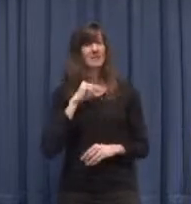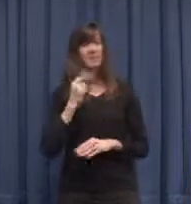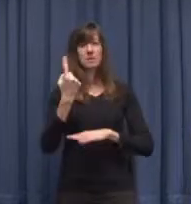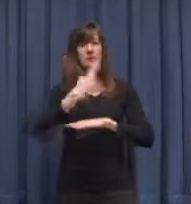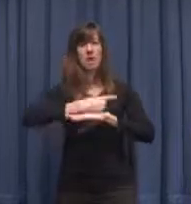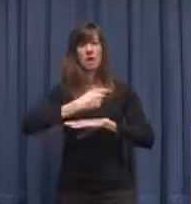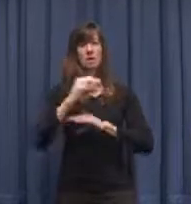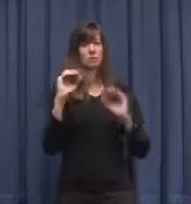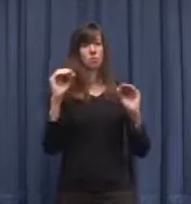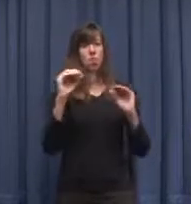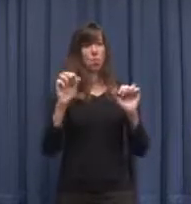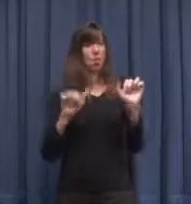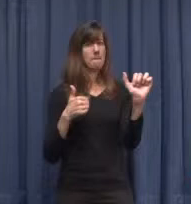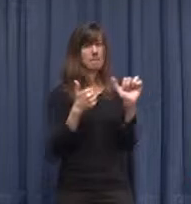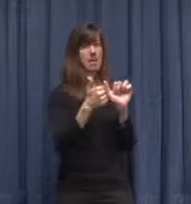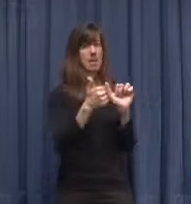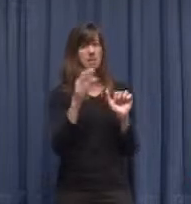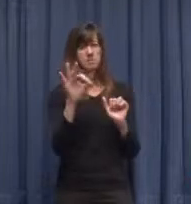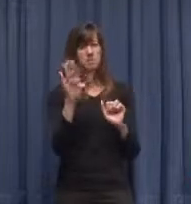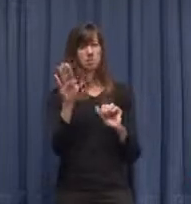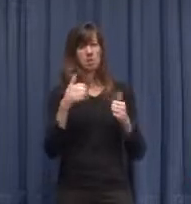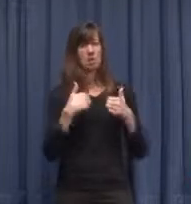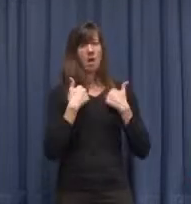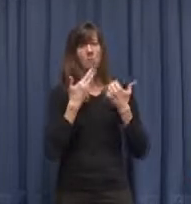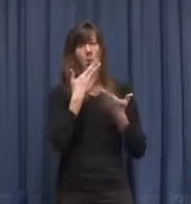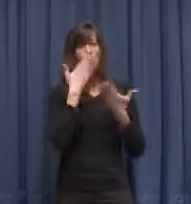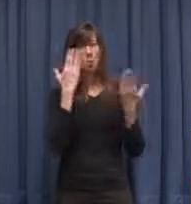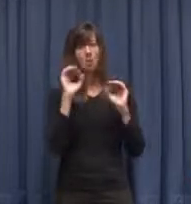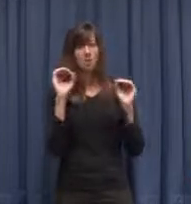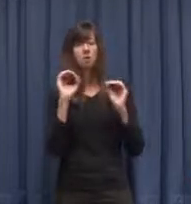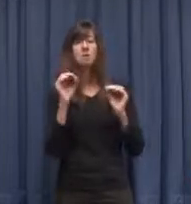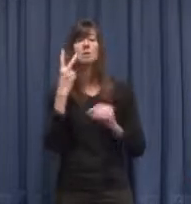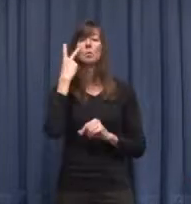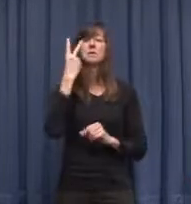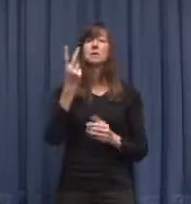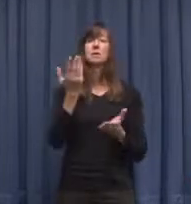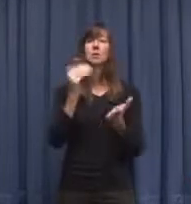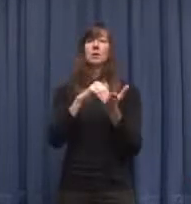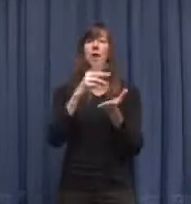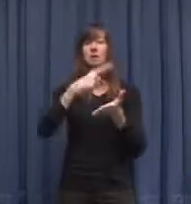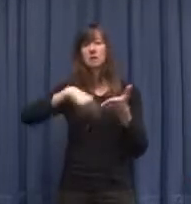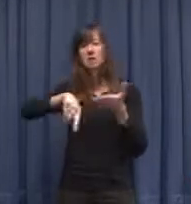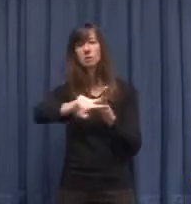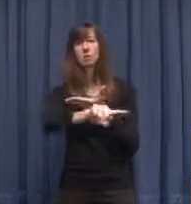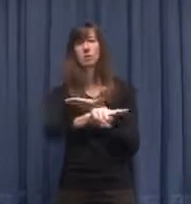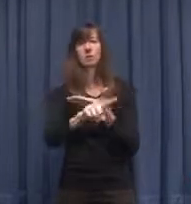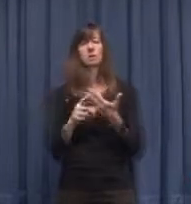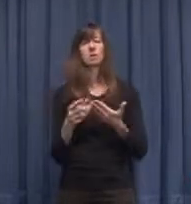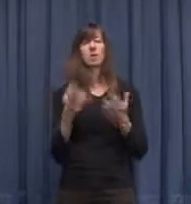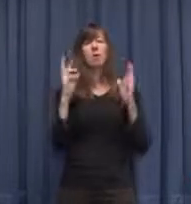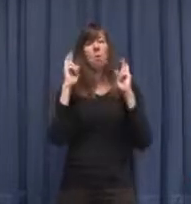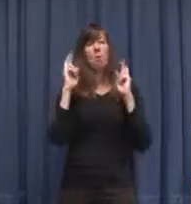So we will see you again in a week, and I hope that at that point we can have all